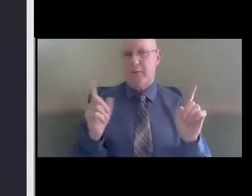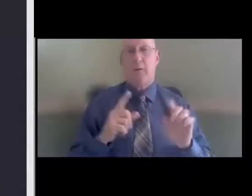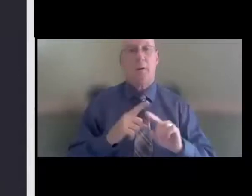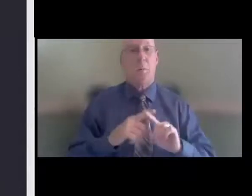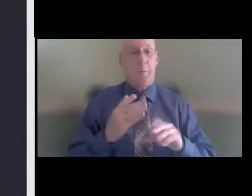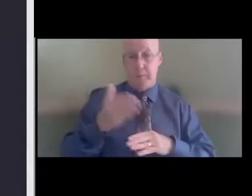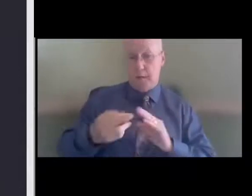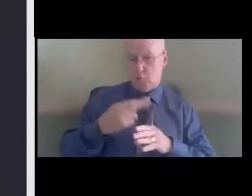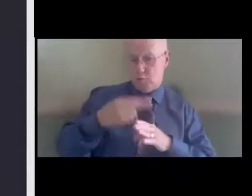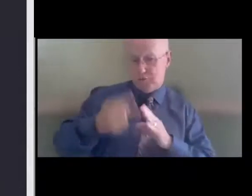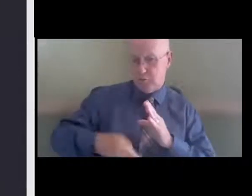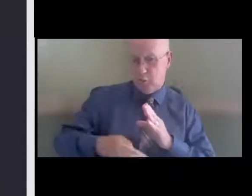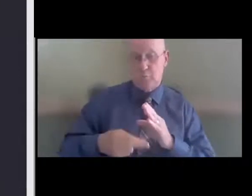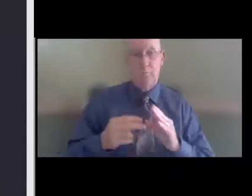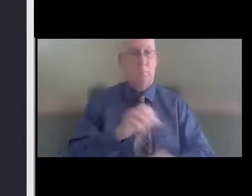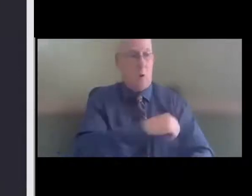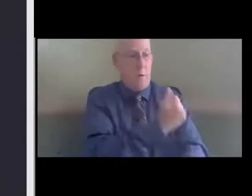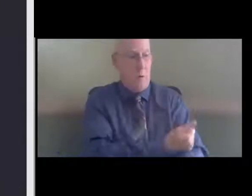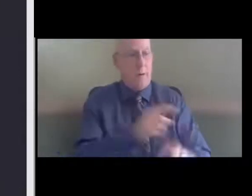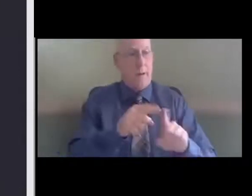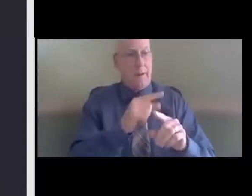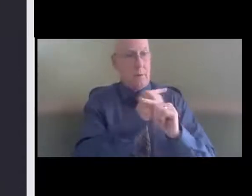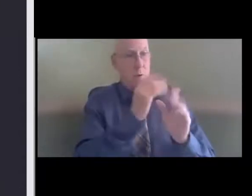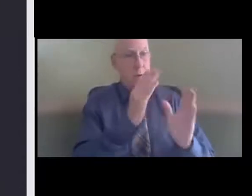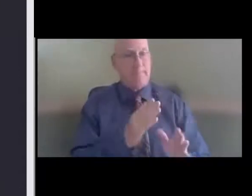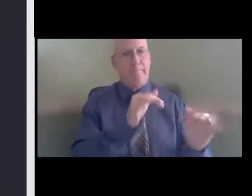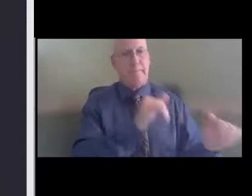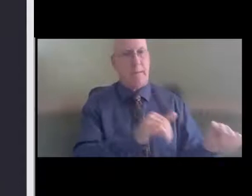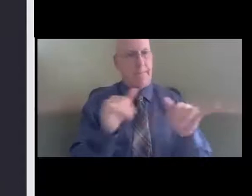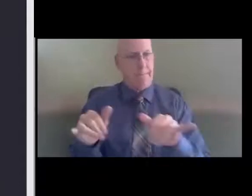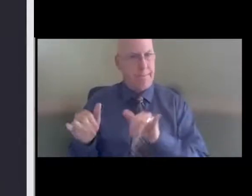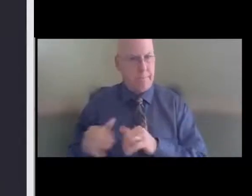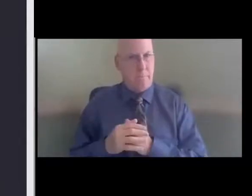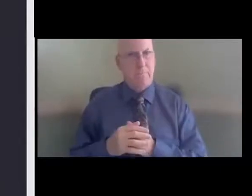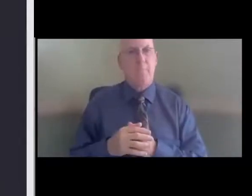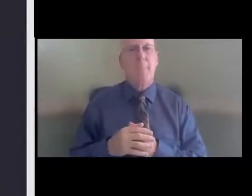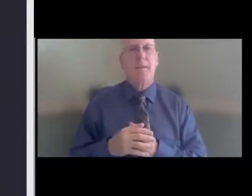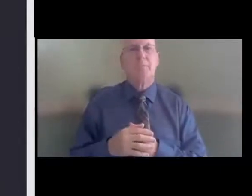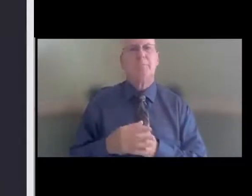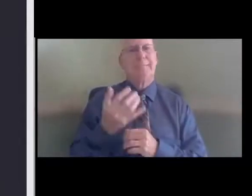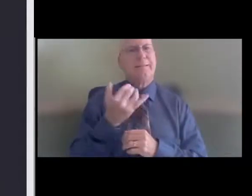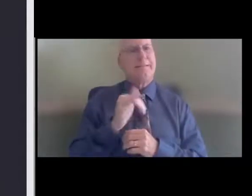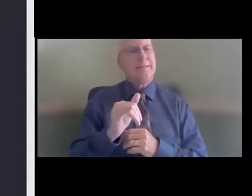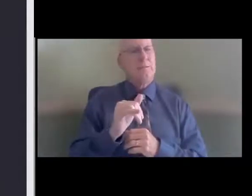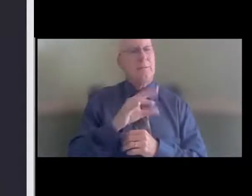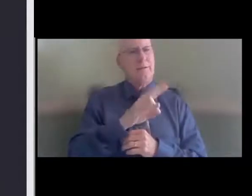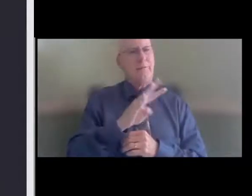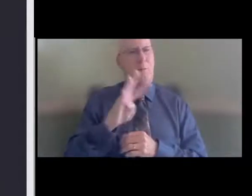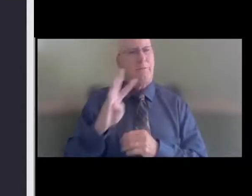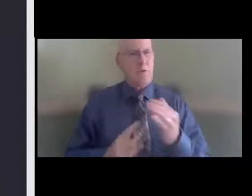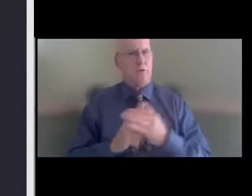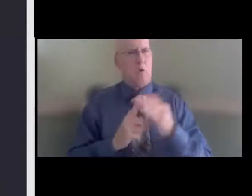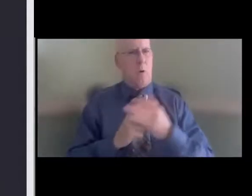result, this authority as a guardian, is the same. And that's why 744 is still going to come back in for some of